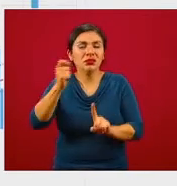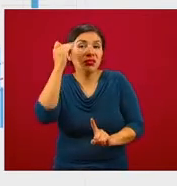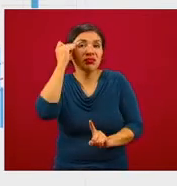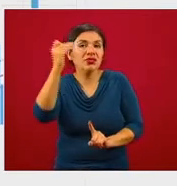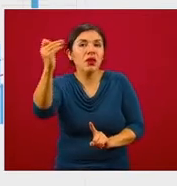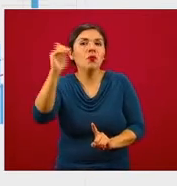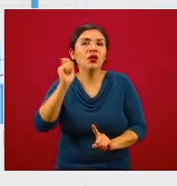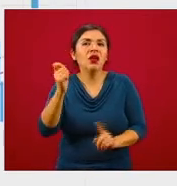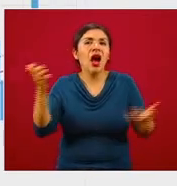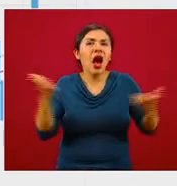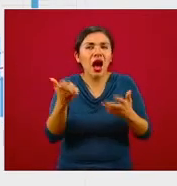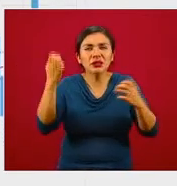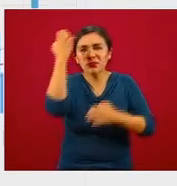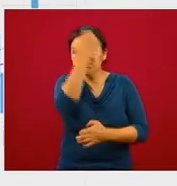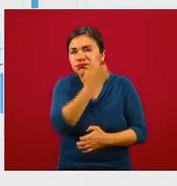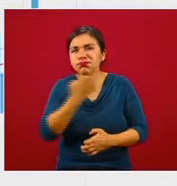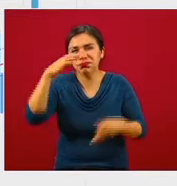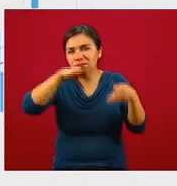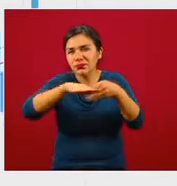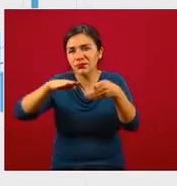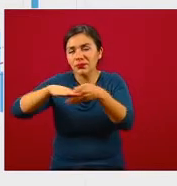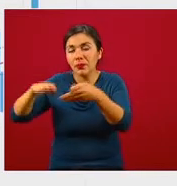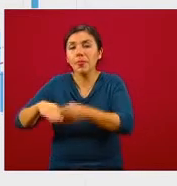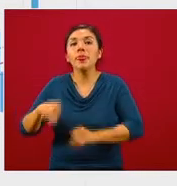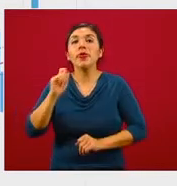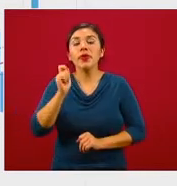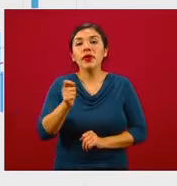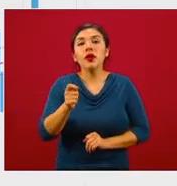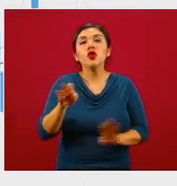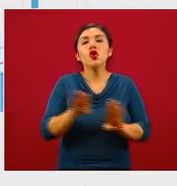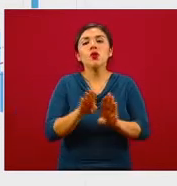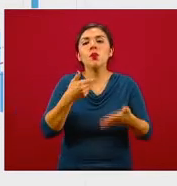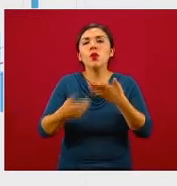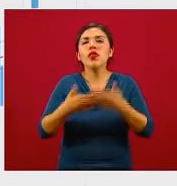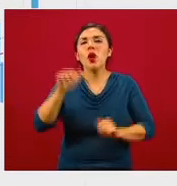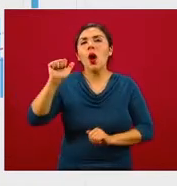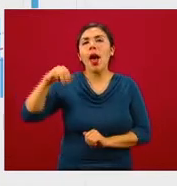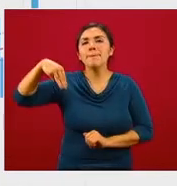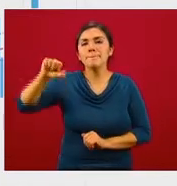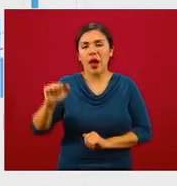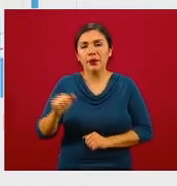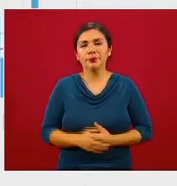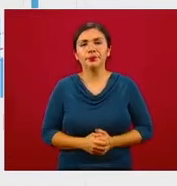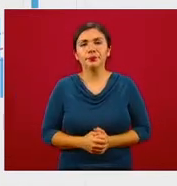And these are among the published ones that we have been talking about for almost a month and a half now.